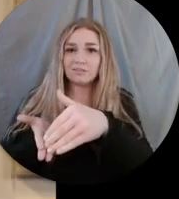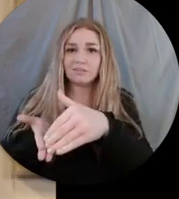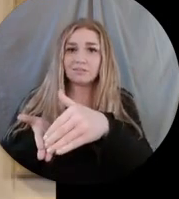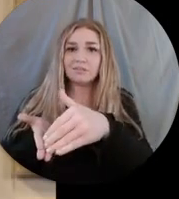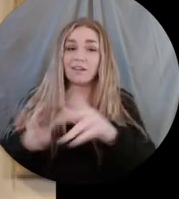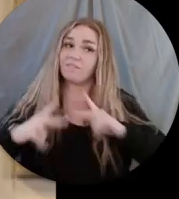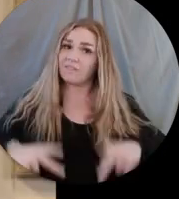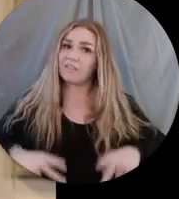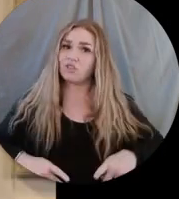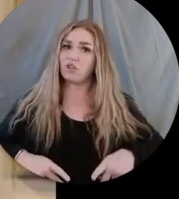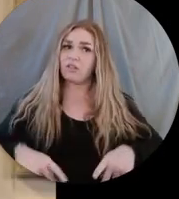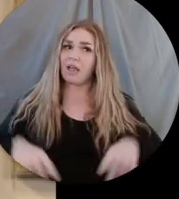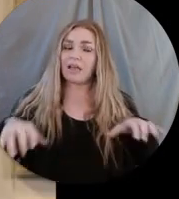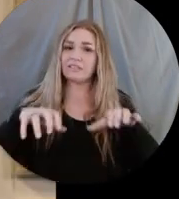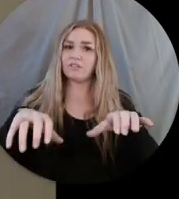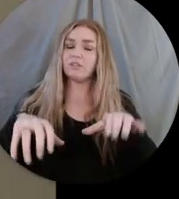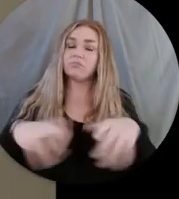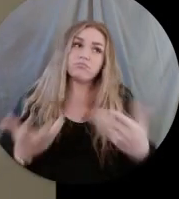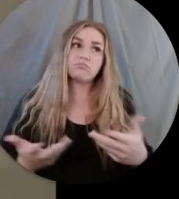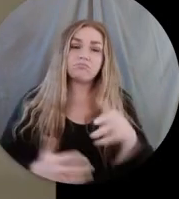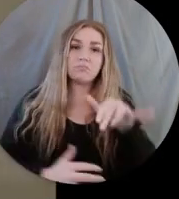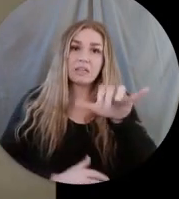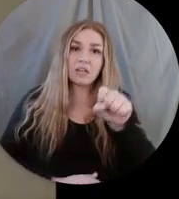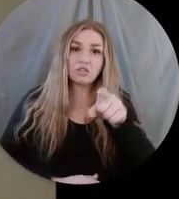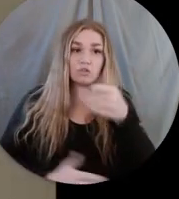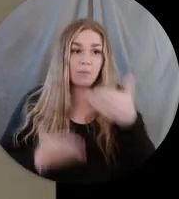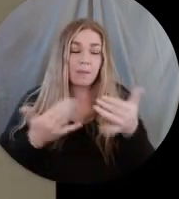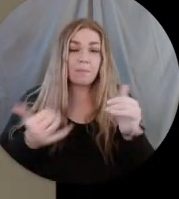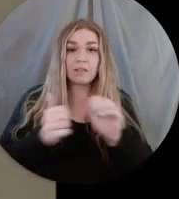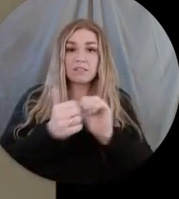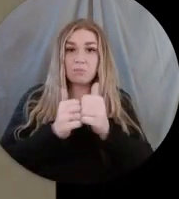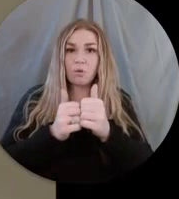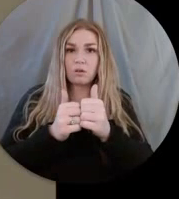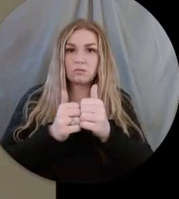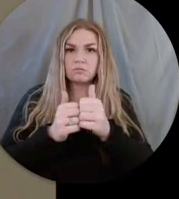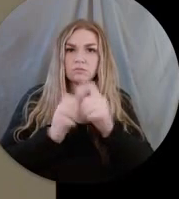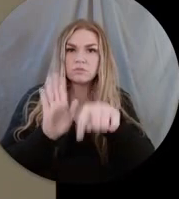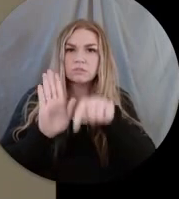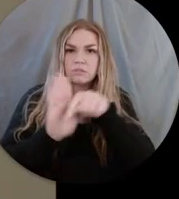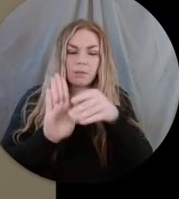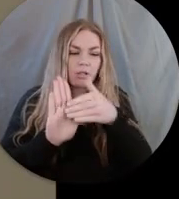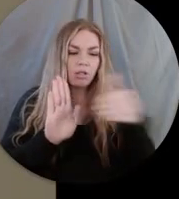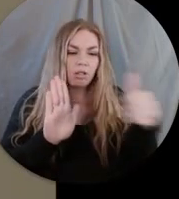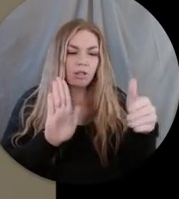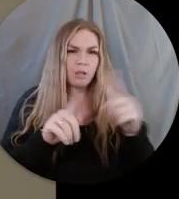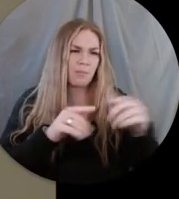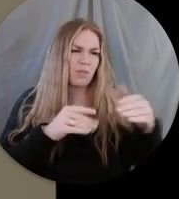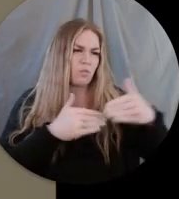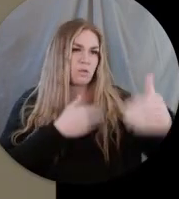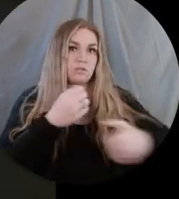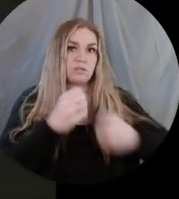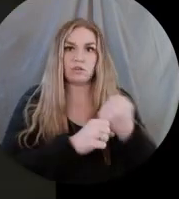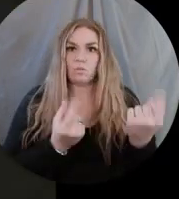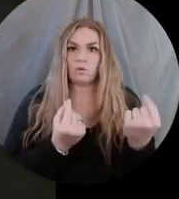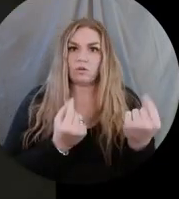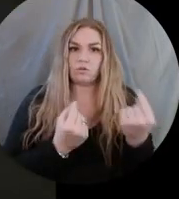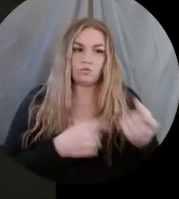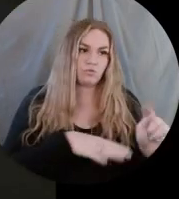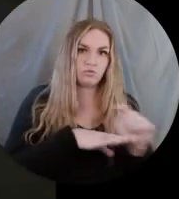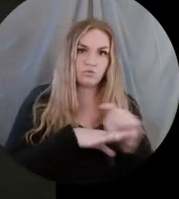play the sports in its season and then what do you do for the rest of the year? Do you train? Do you not? Do